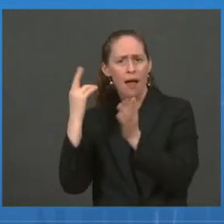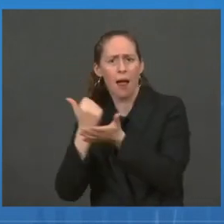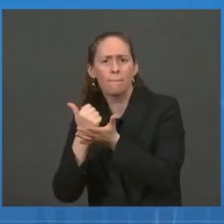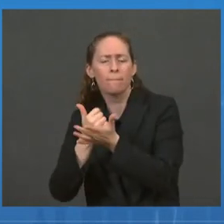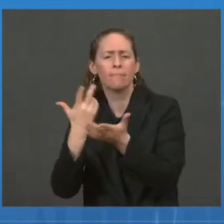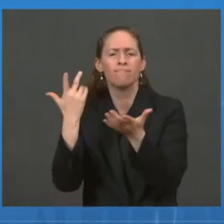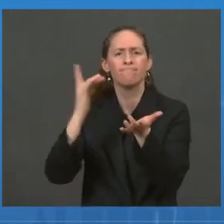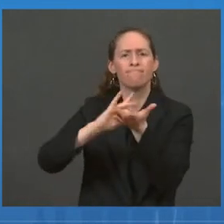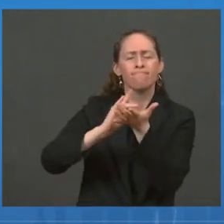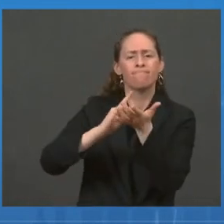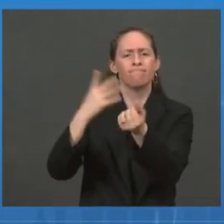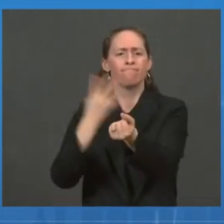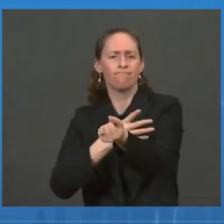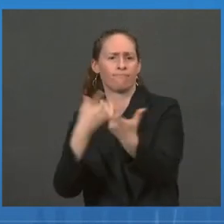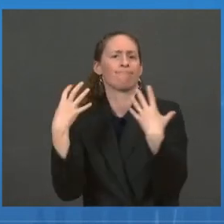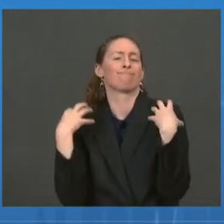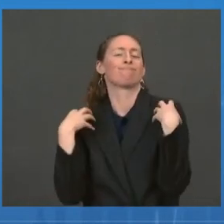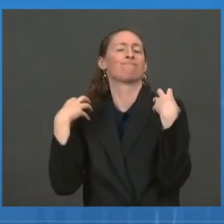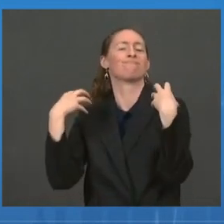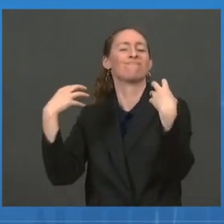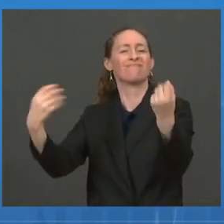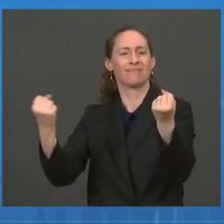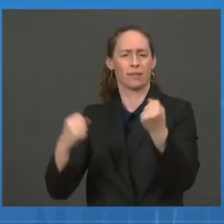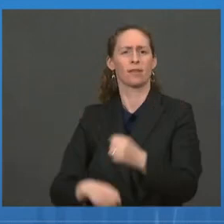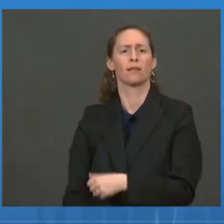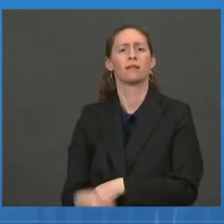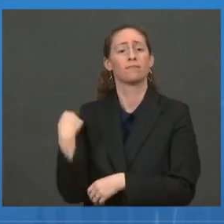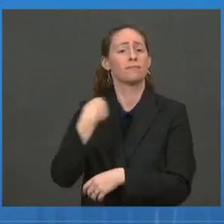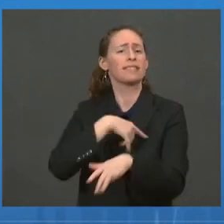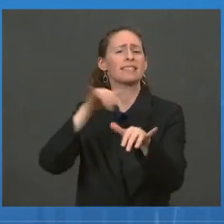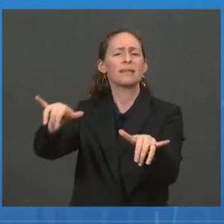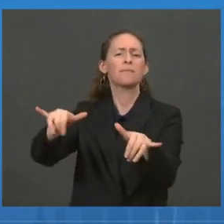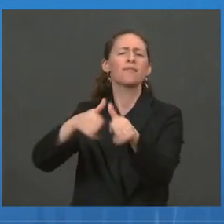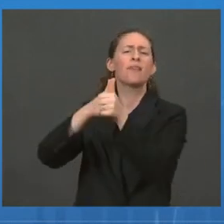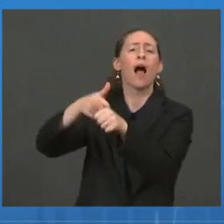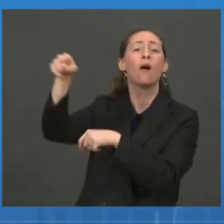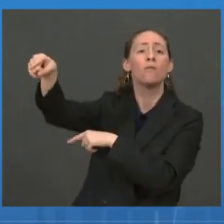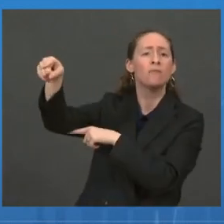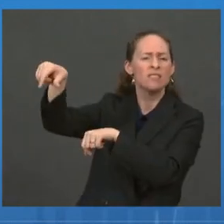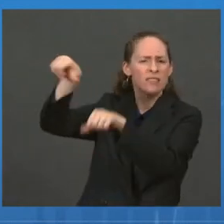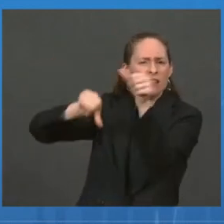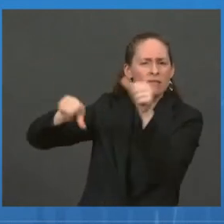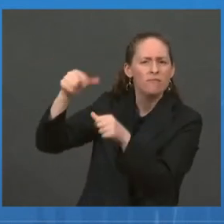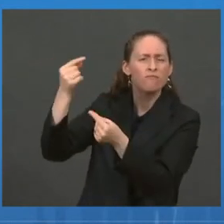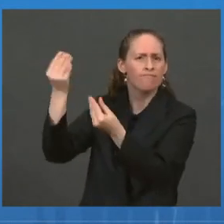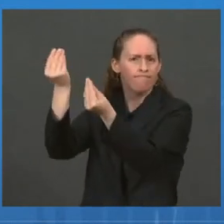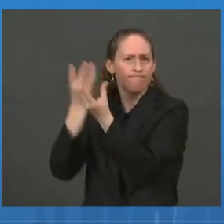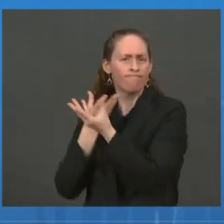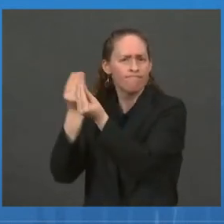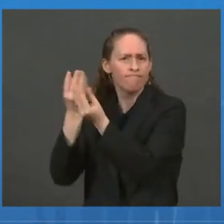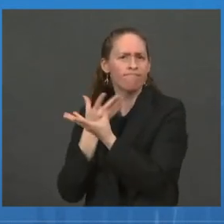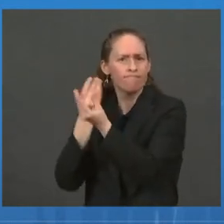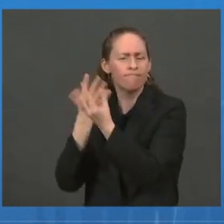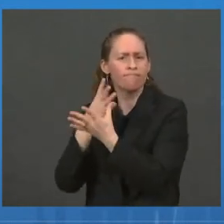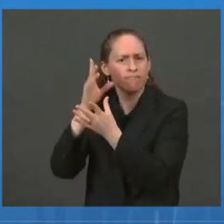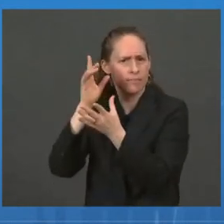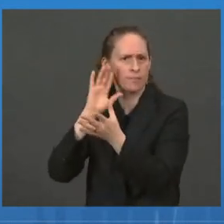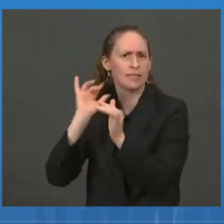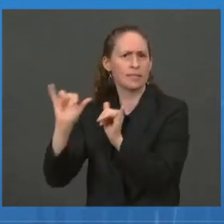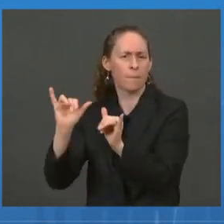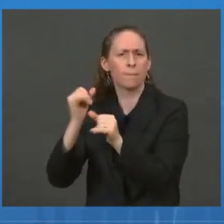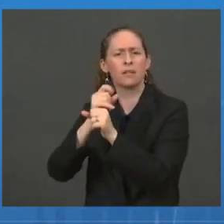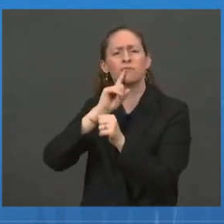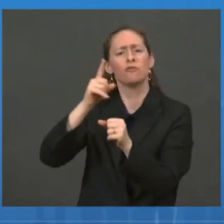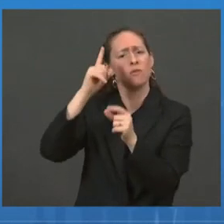stay vigilant to keep people safe now over to you dr fauci thank you very much jeff